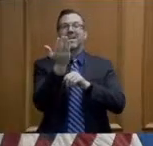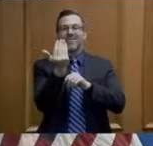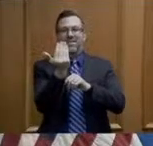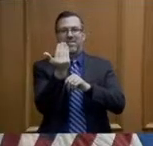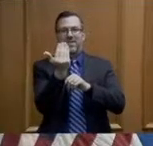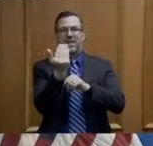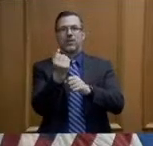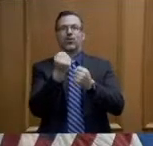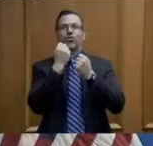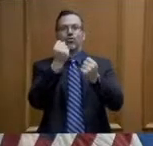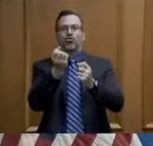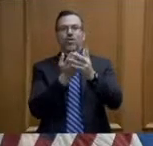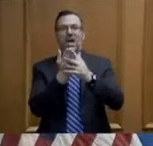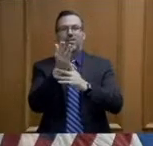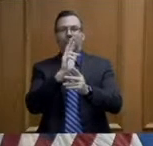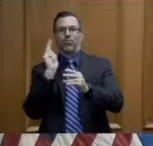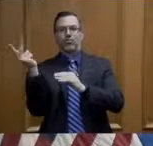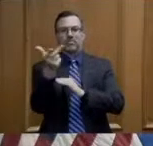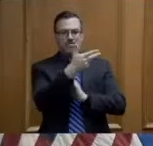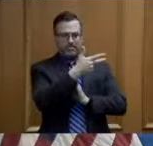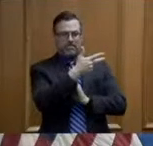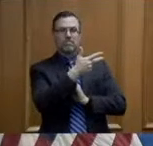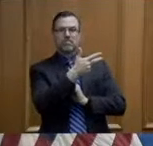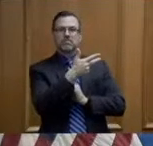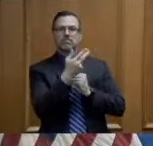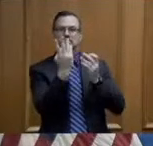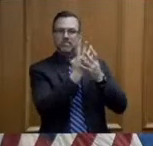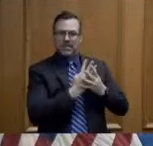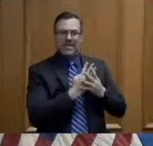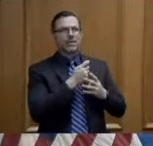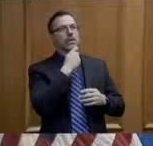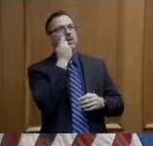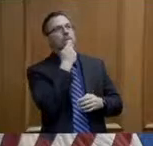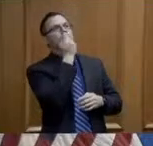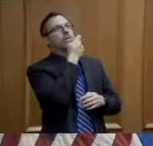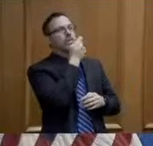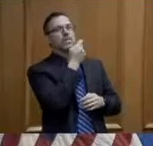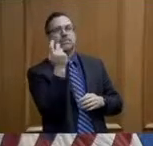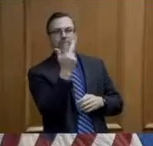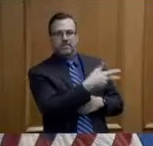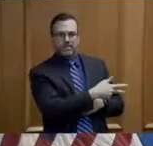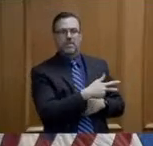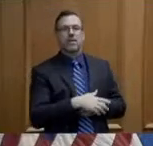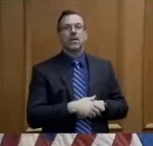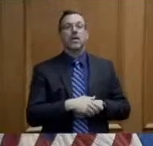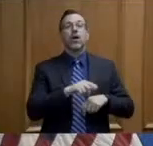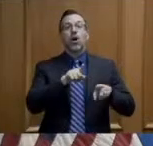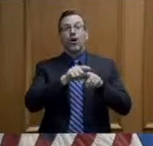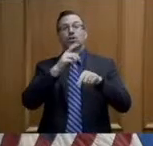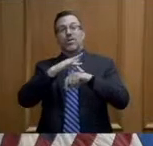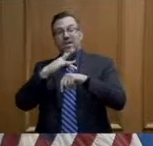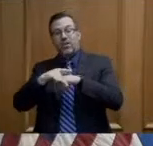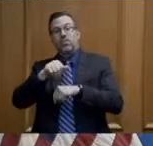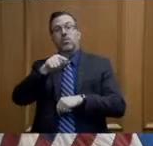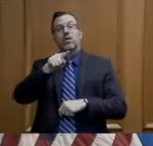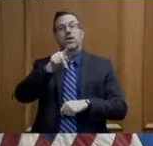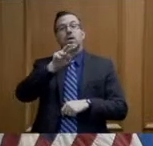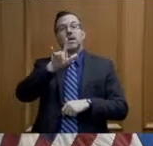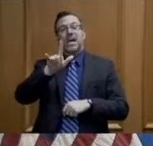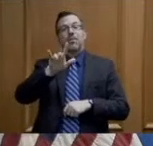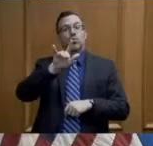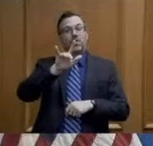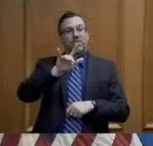sites all across the state. Drive-through testing sites will also be available during the weekends of April 25th